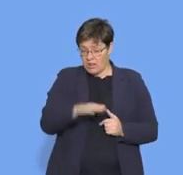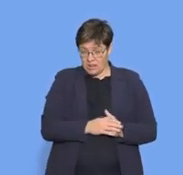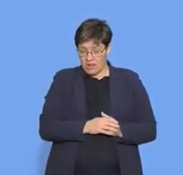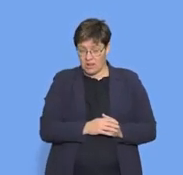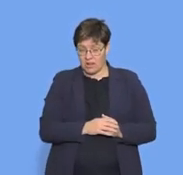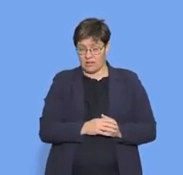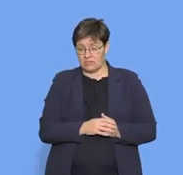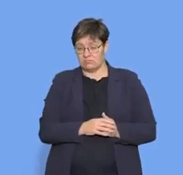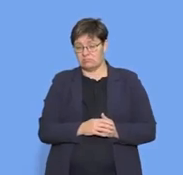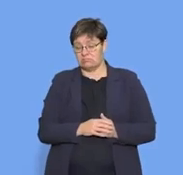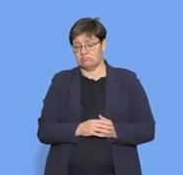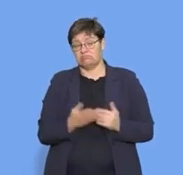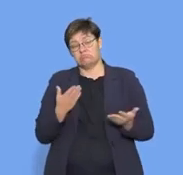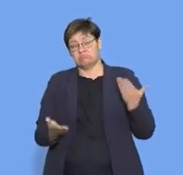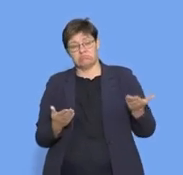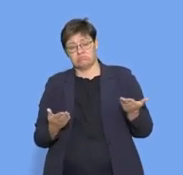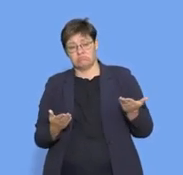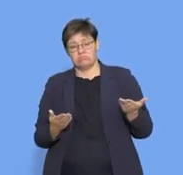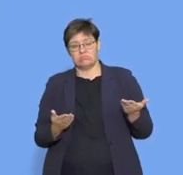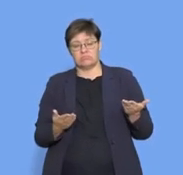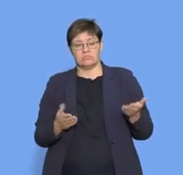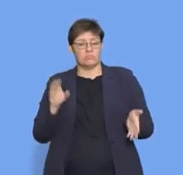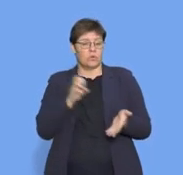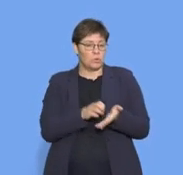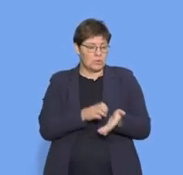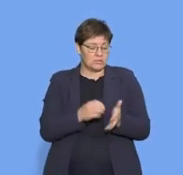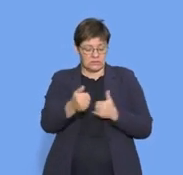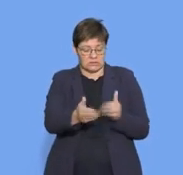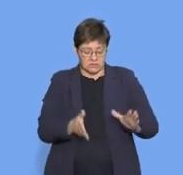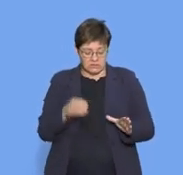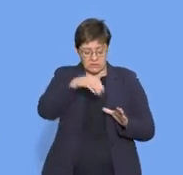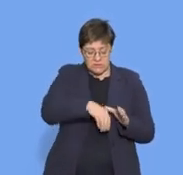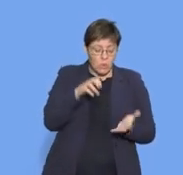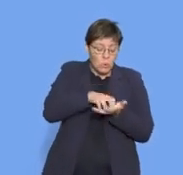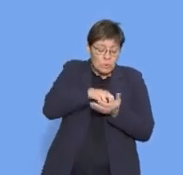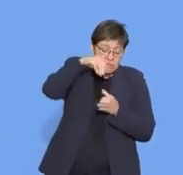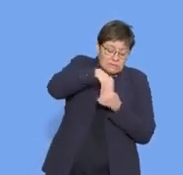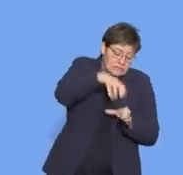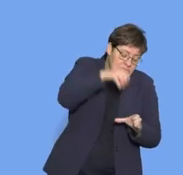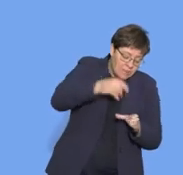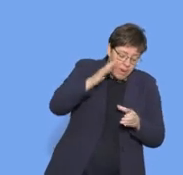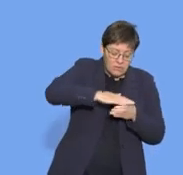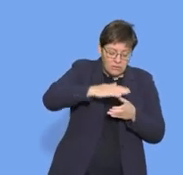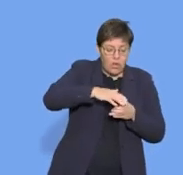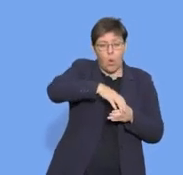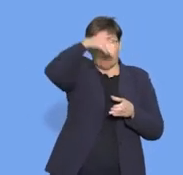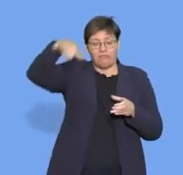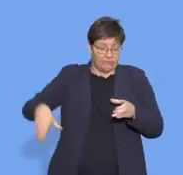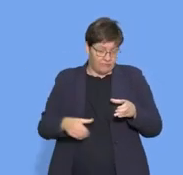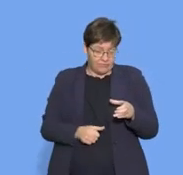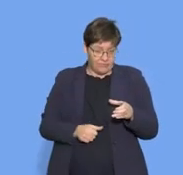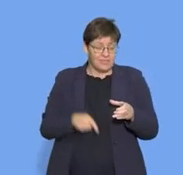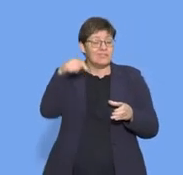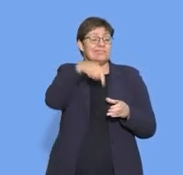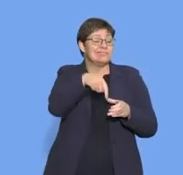on top. So you can even imagine that maybe your gran has a box of biscuits or a cube of biscuits, but the lid is